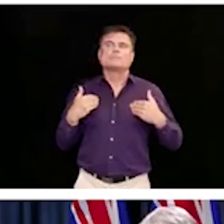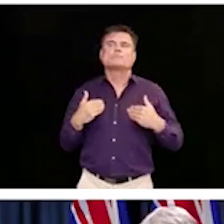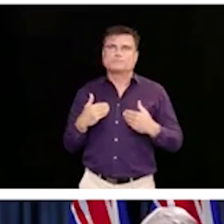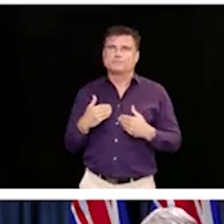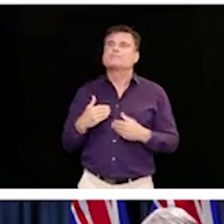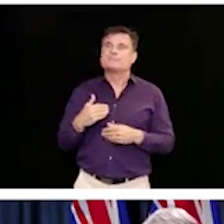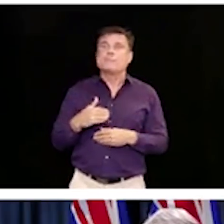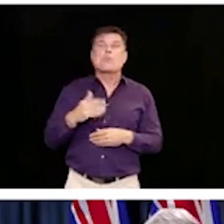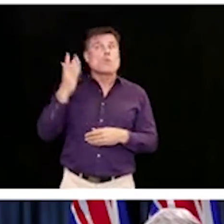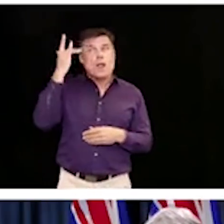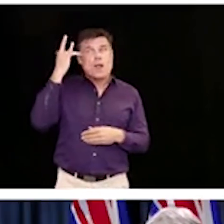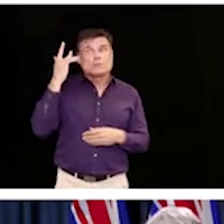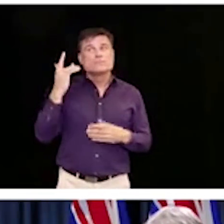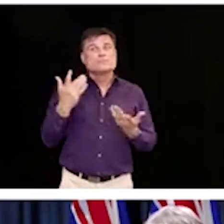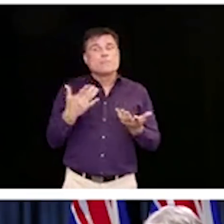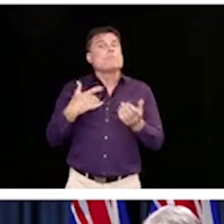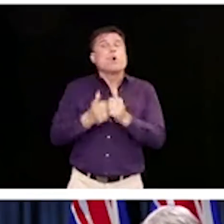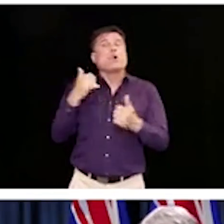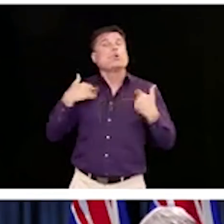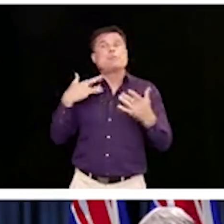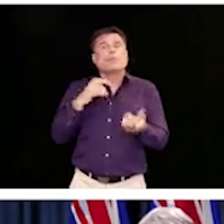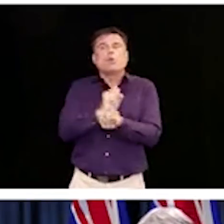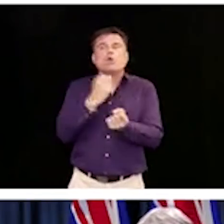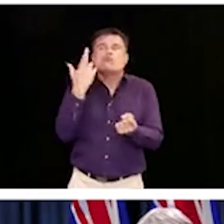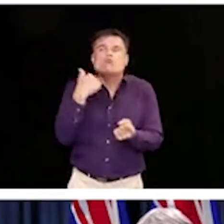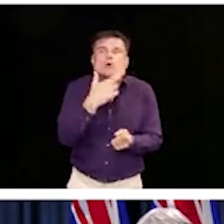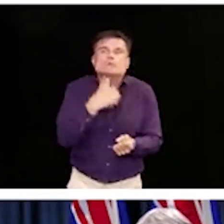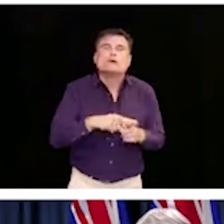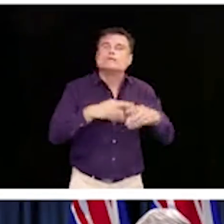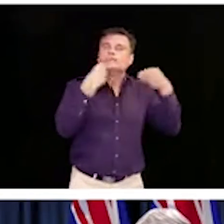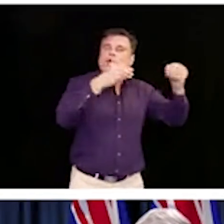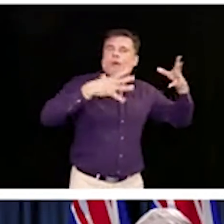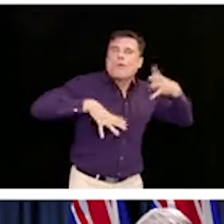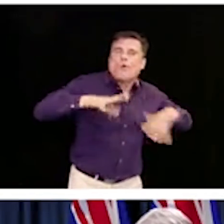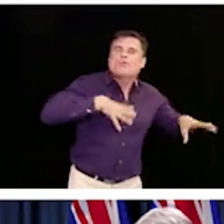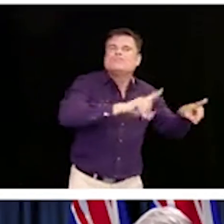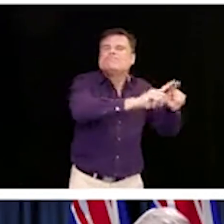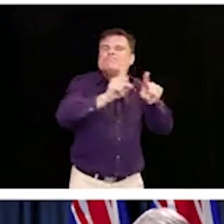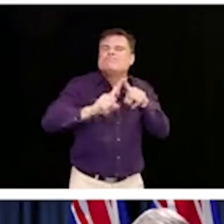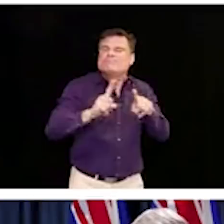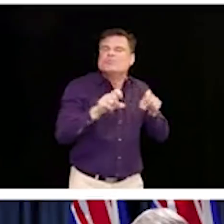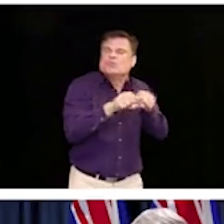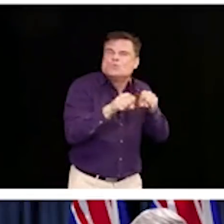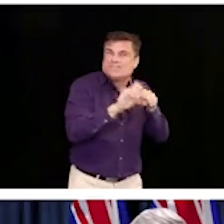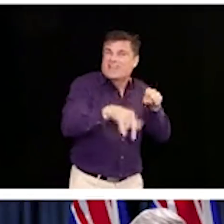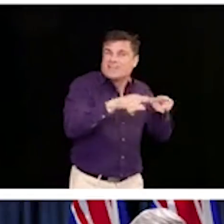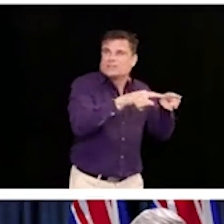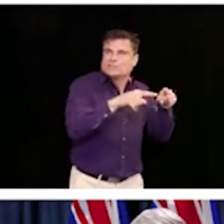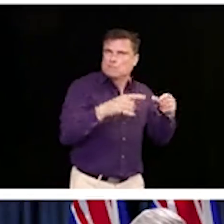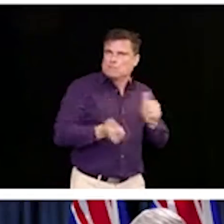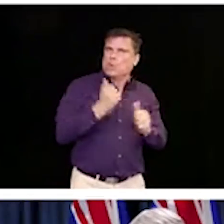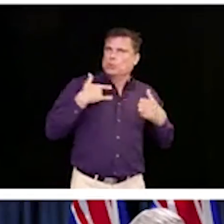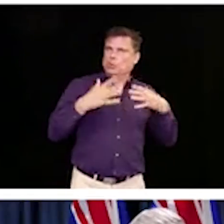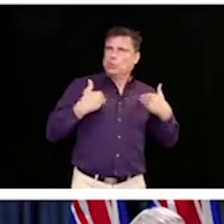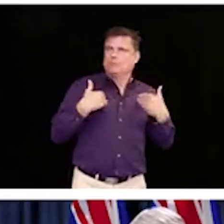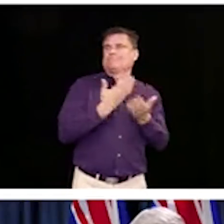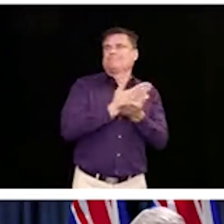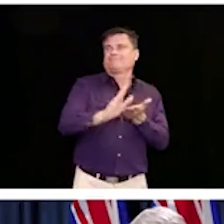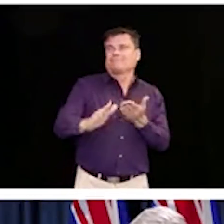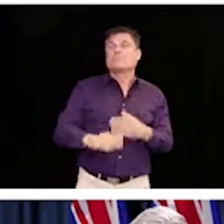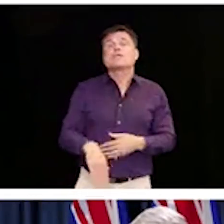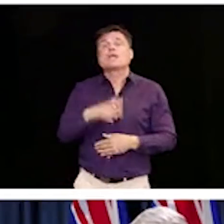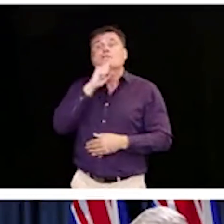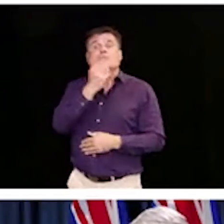that they're overrepresented, of course, in restaurant and retail services. Employment among persons aged 15